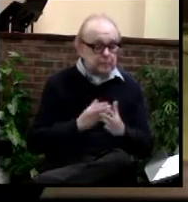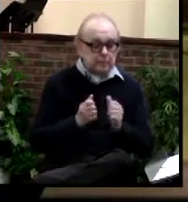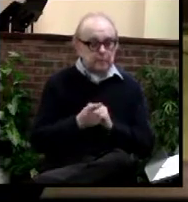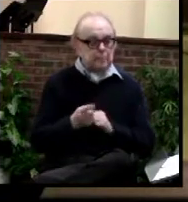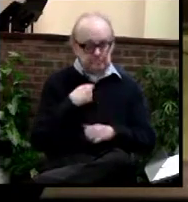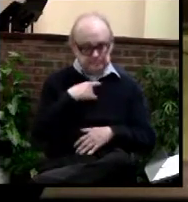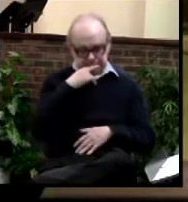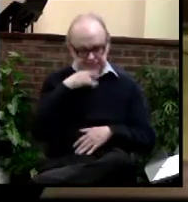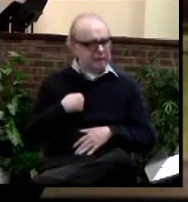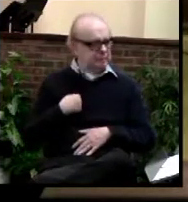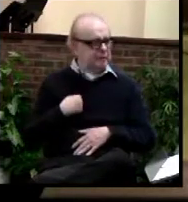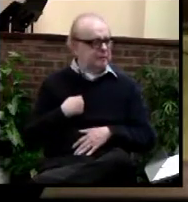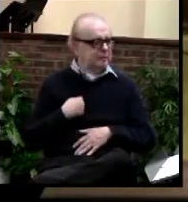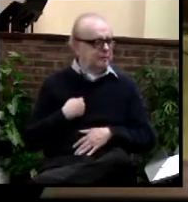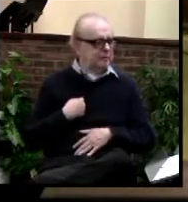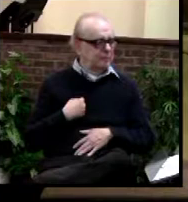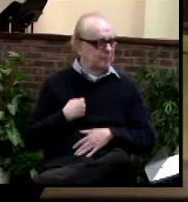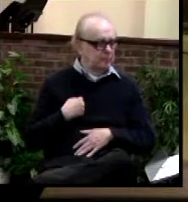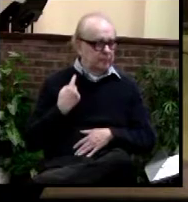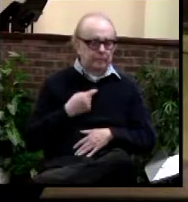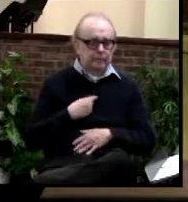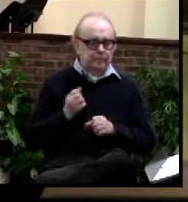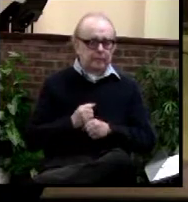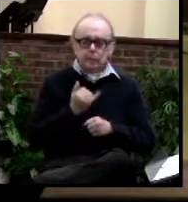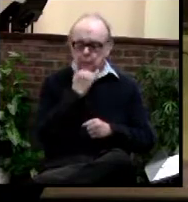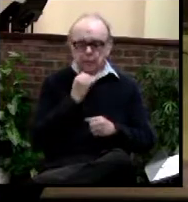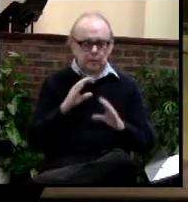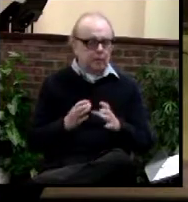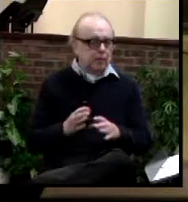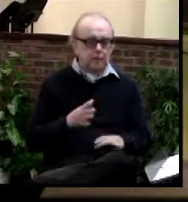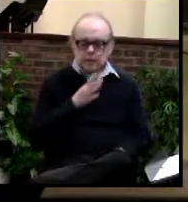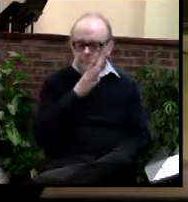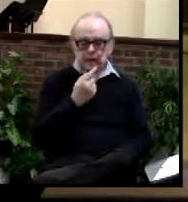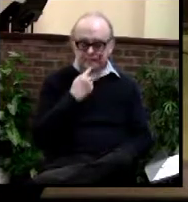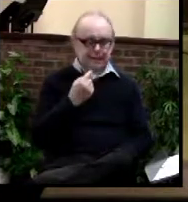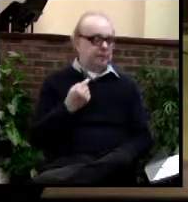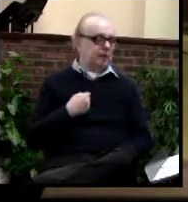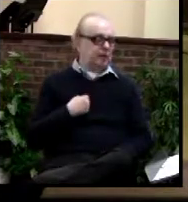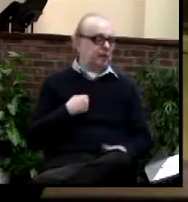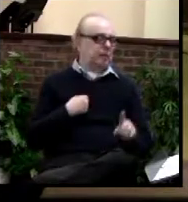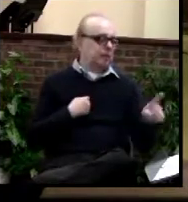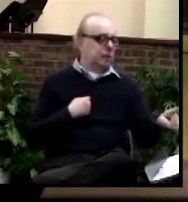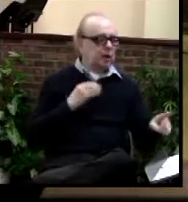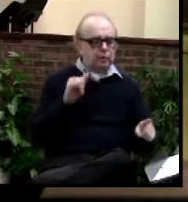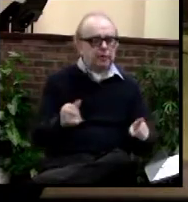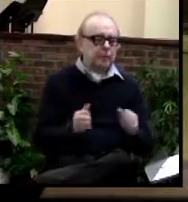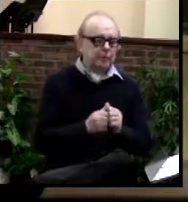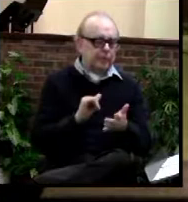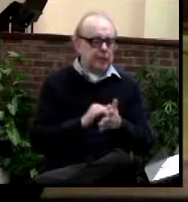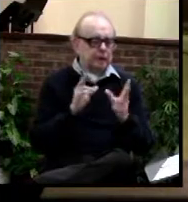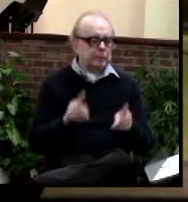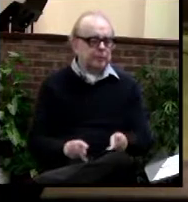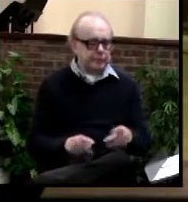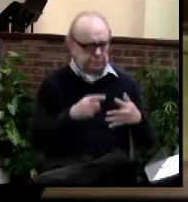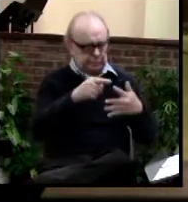little kid, we would get with the wrong crowd, and my mom would always tell me, you know, don't hang out with this person or don't hang out with that